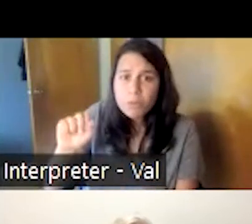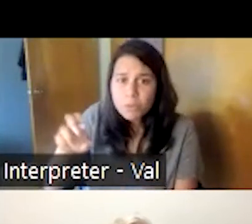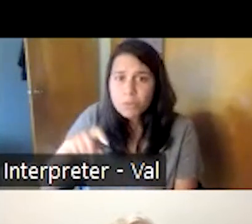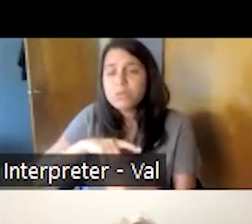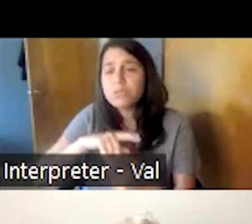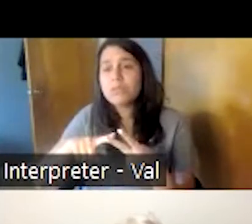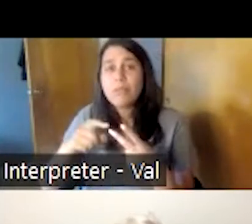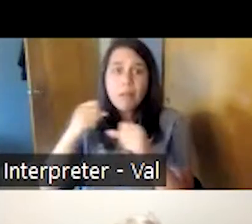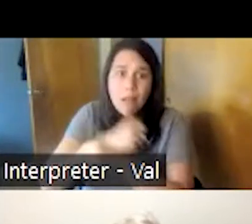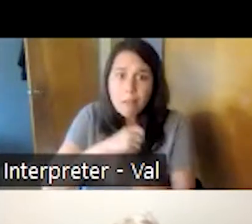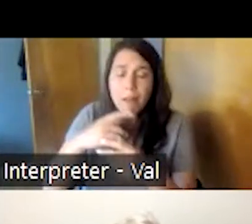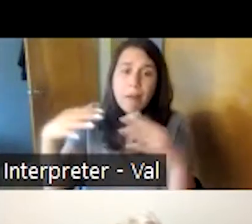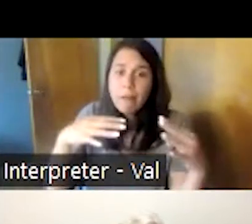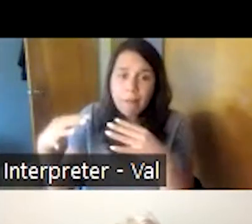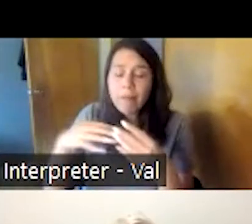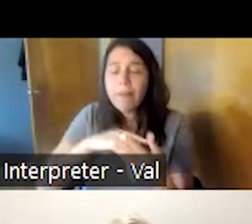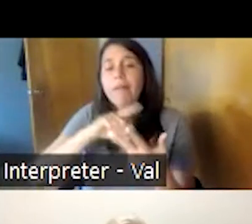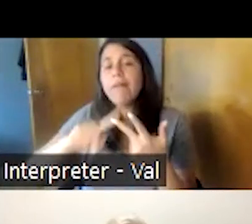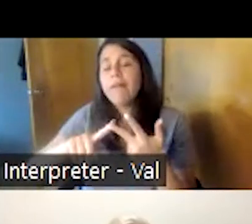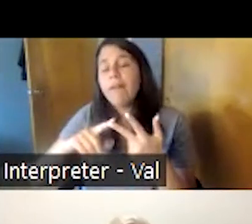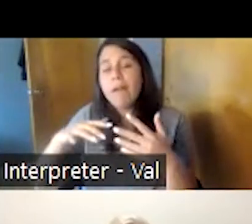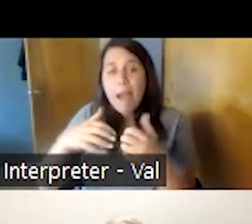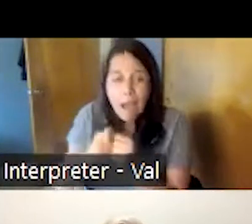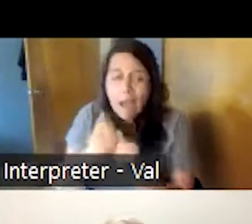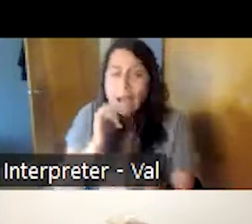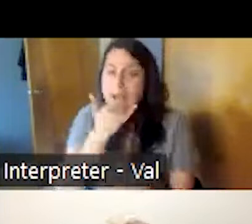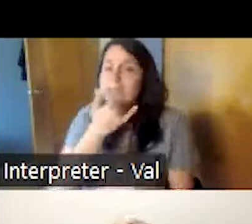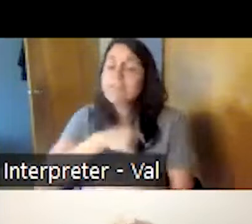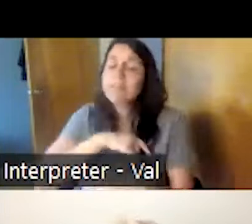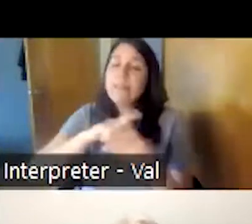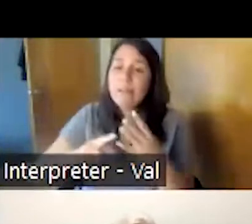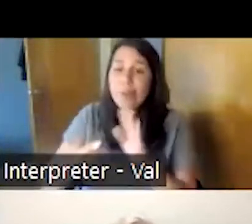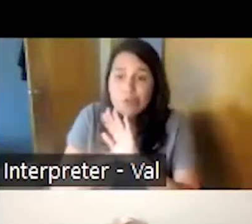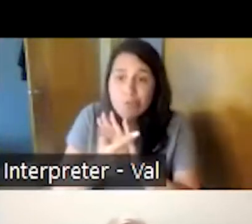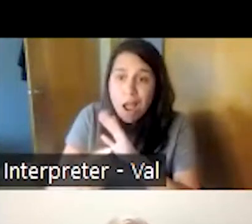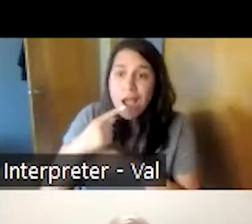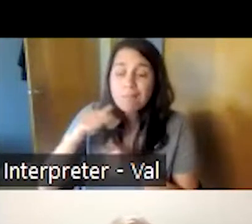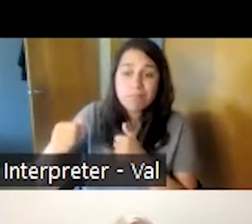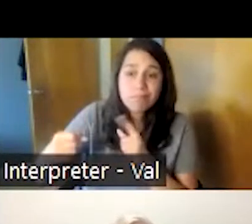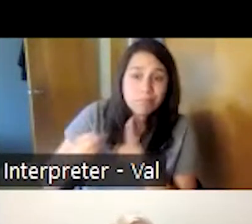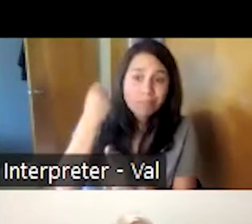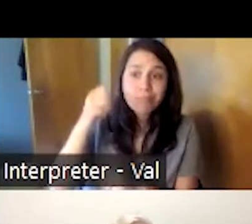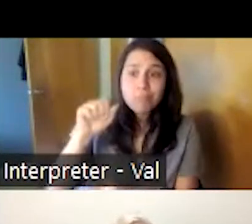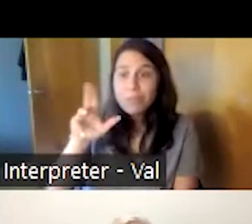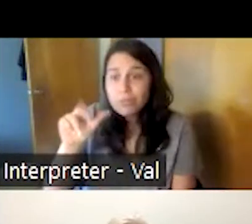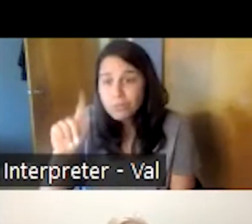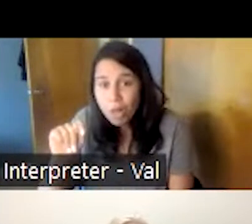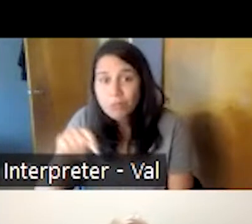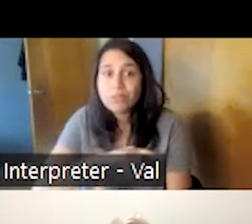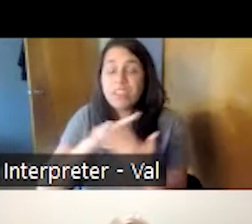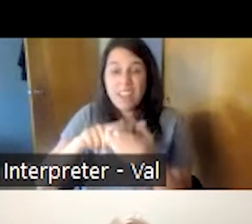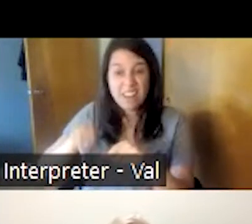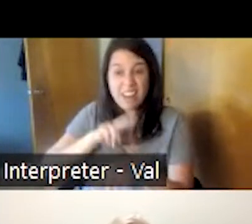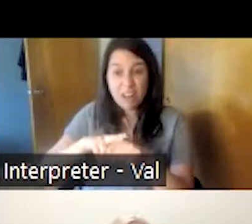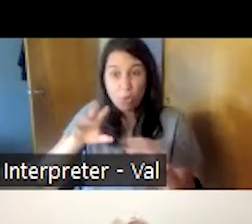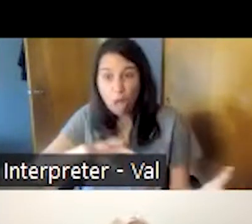assault, natural disasters. We should also mention man-made disasters or mass acts of